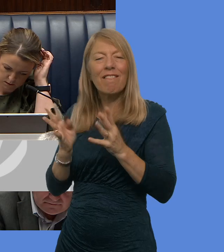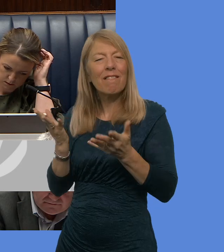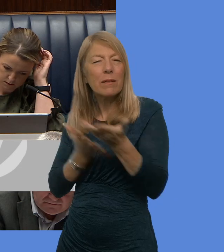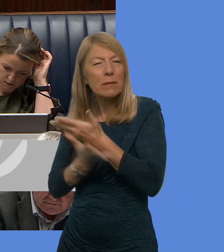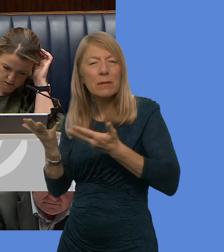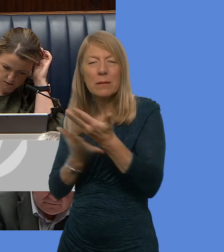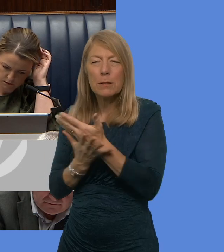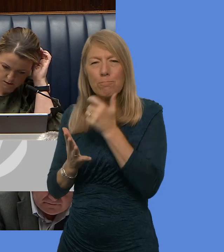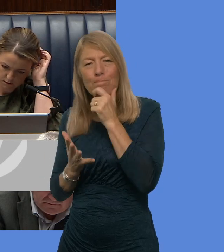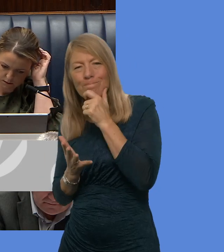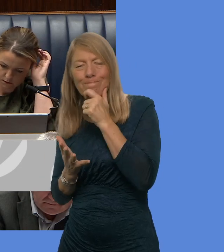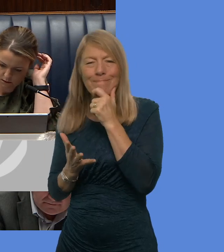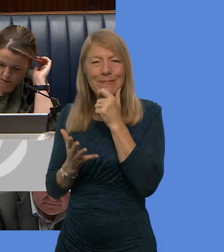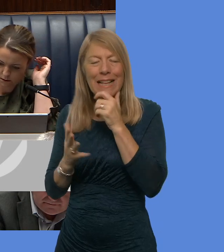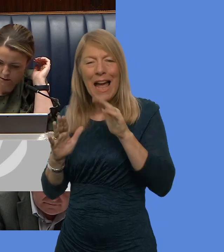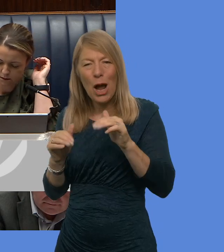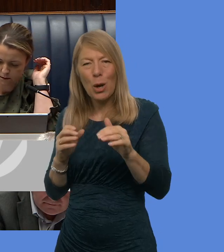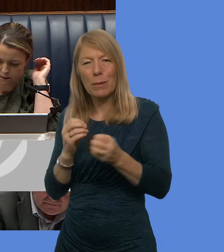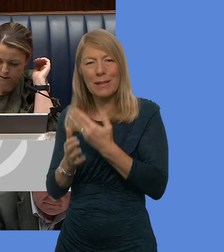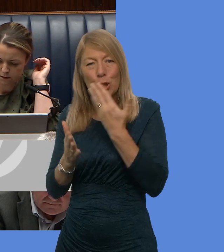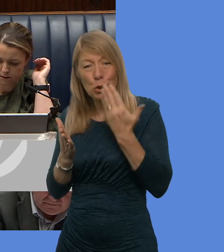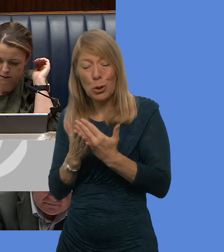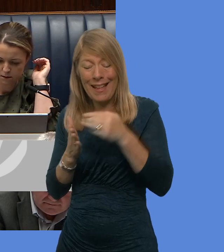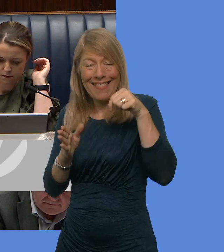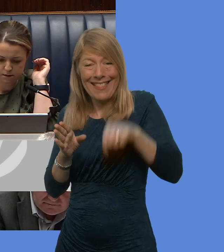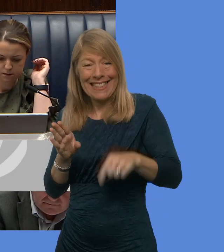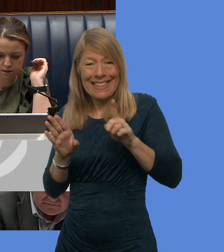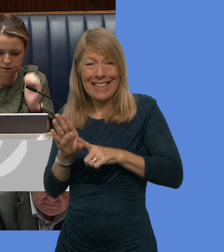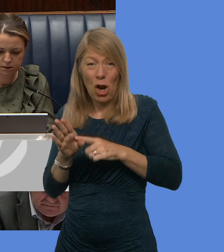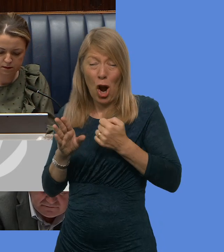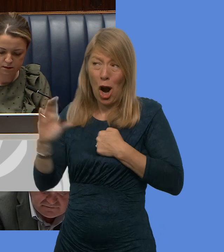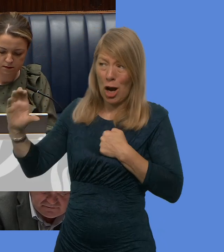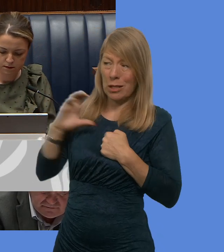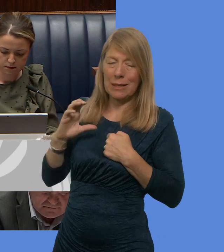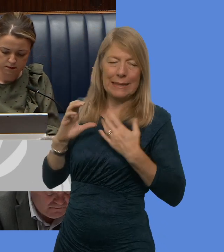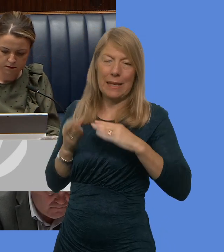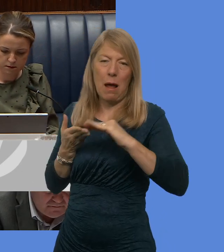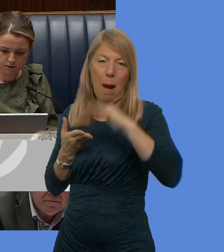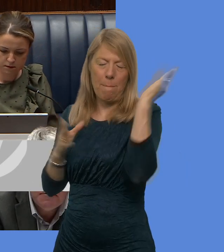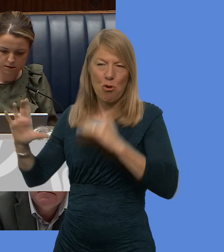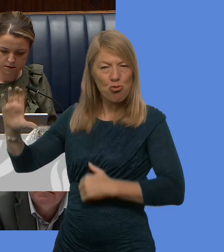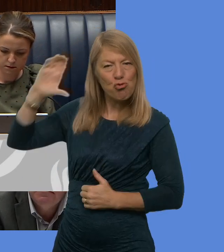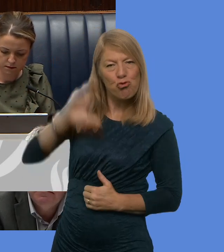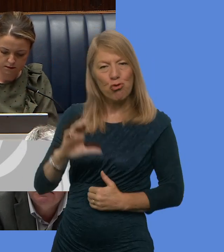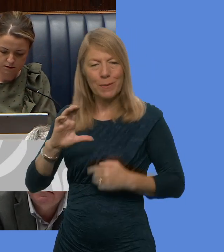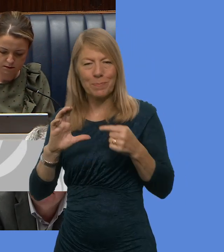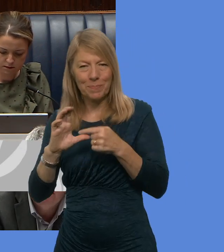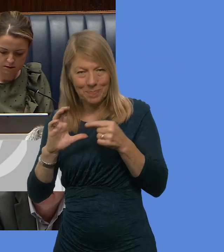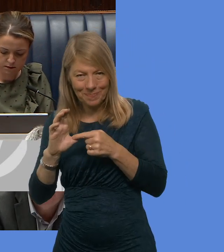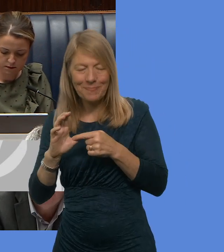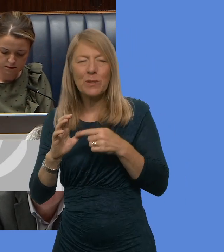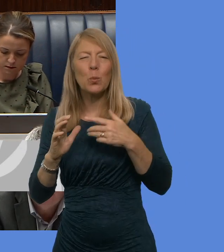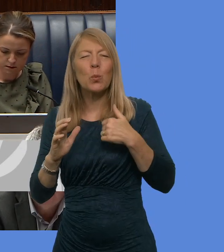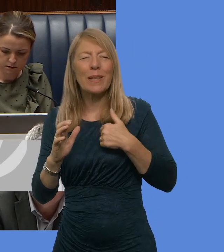have more financial capability in this financial year. I'm looking at legislation in terms of the SUDS Bill, Sustainable